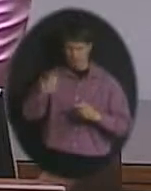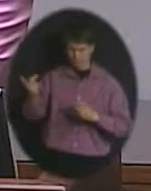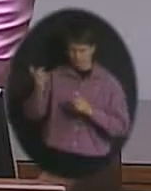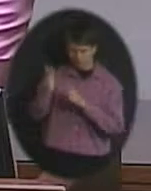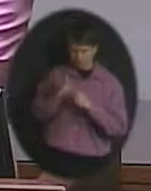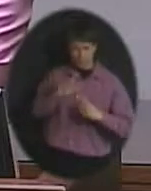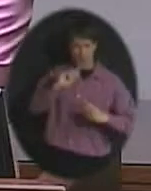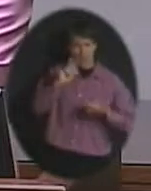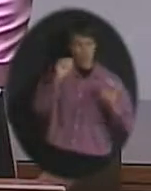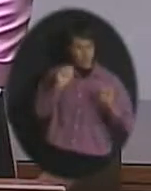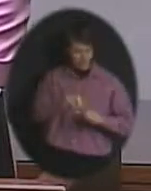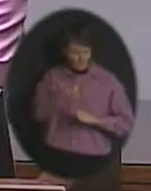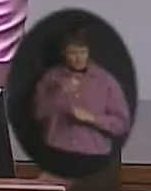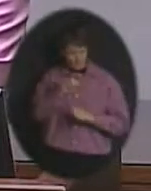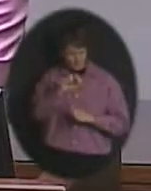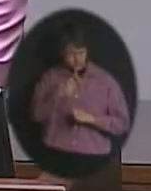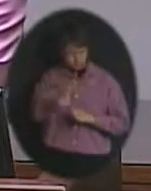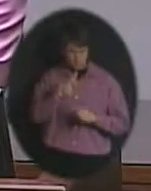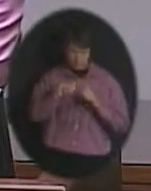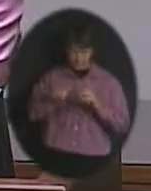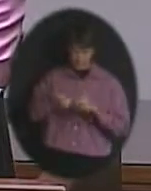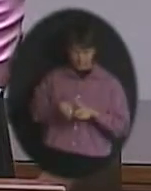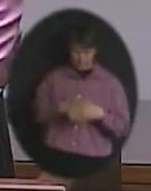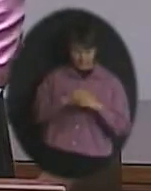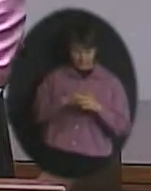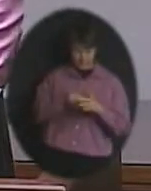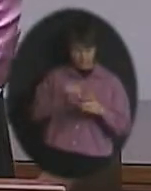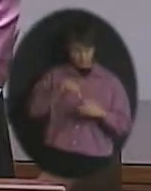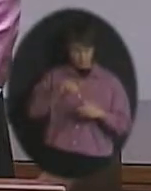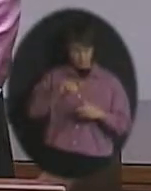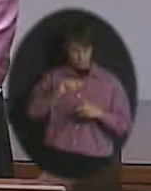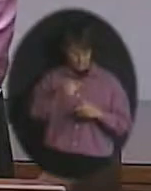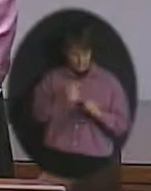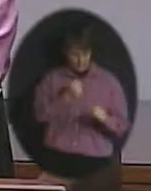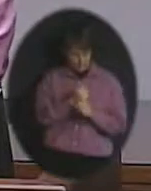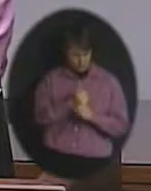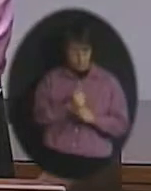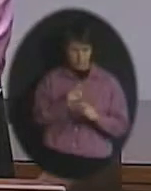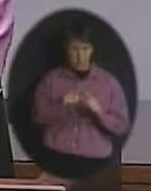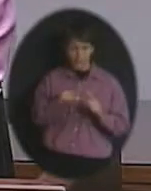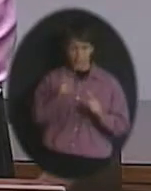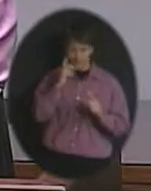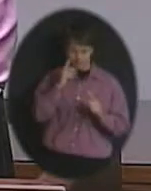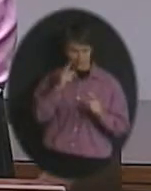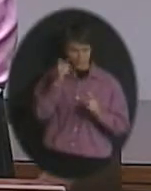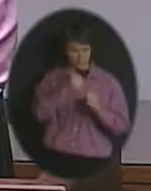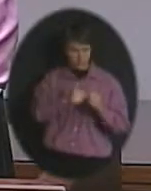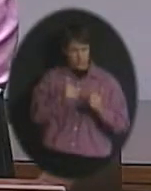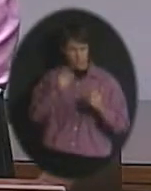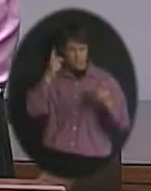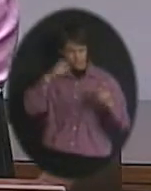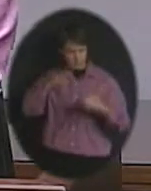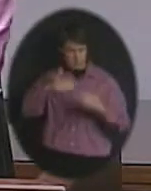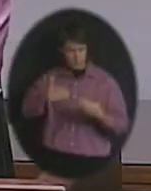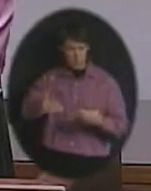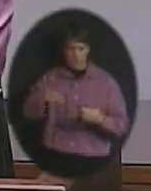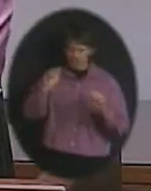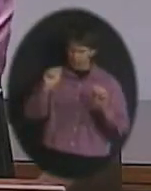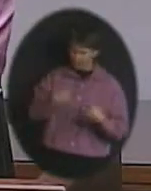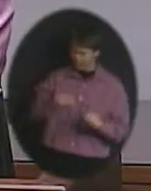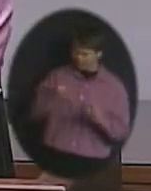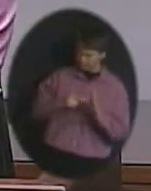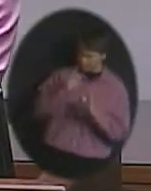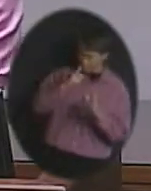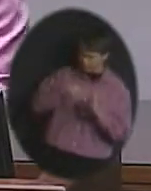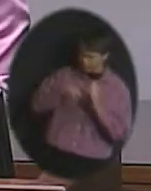renewable, but the term of this initial was the 10-year, mm-hmm. then renewable by mutual agreement. I can